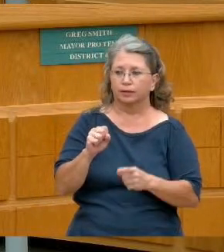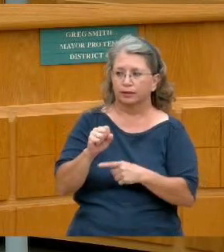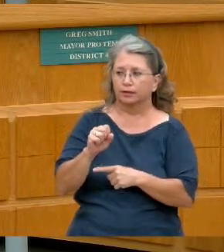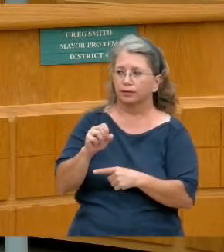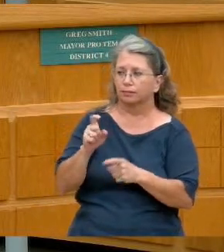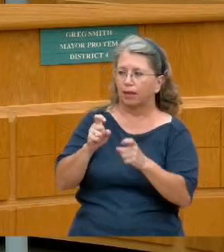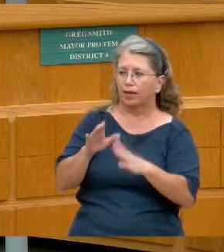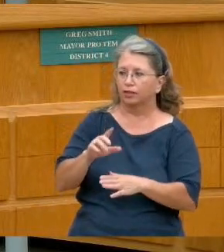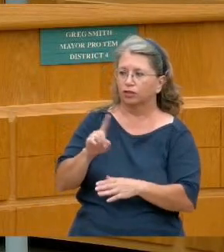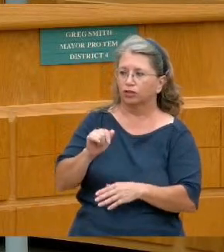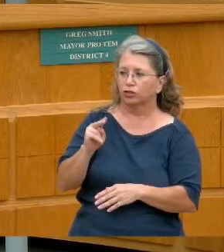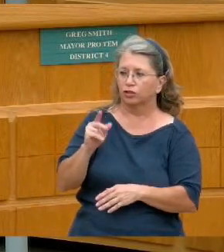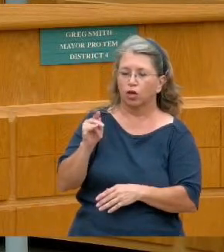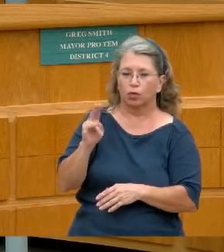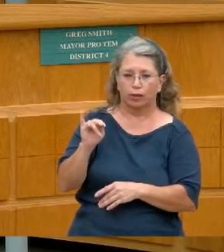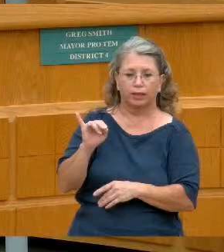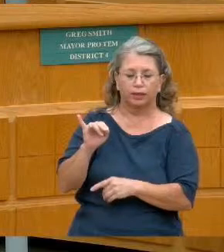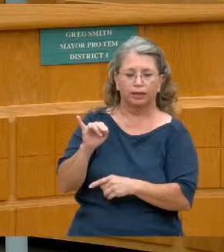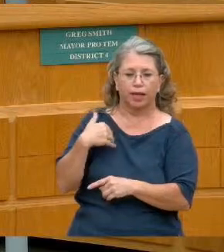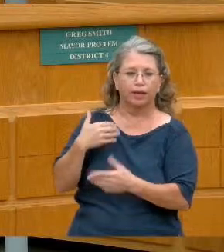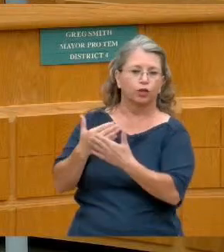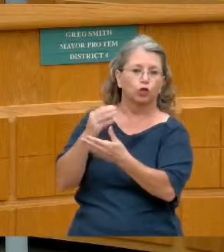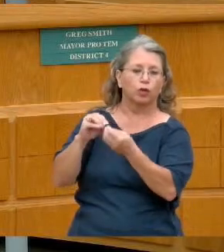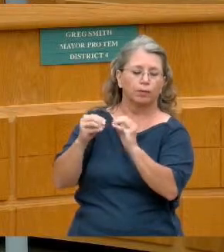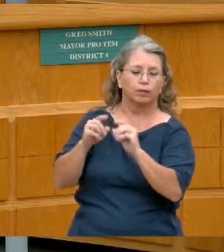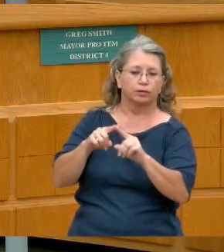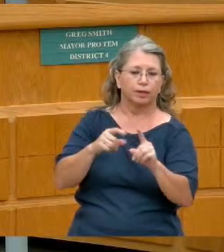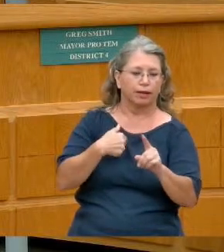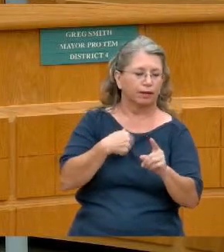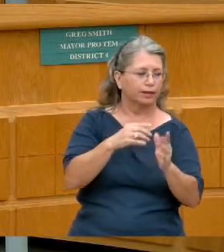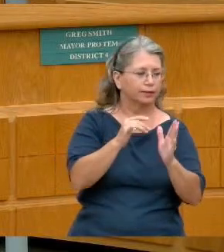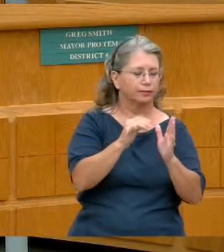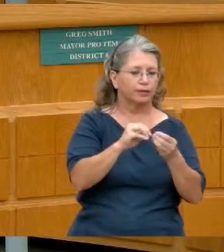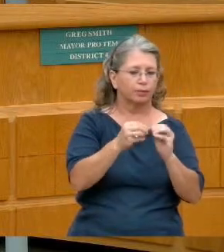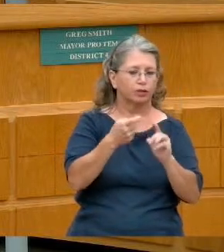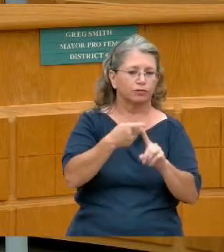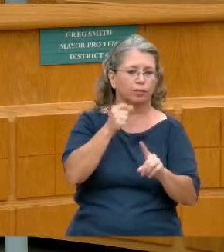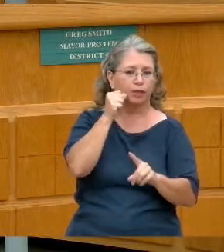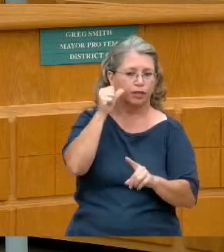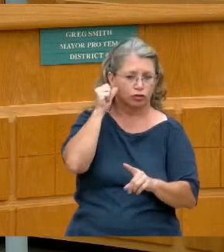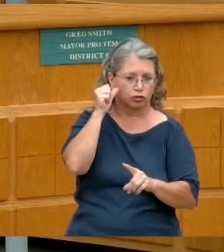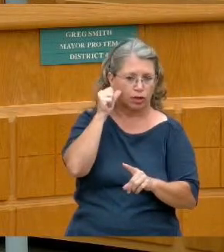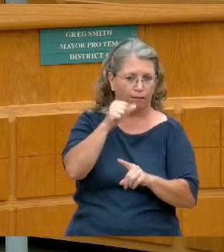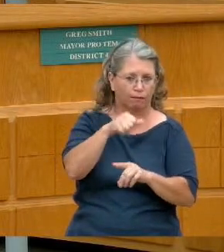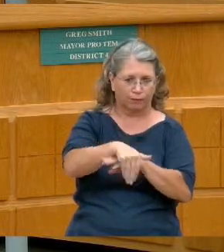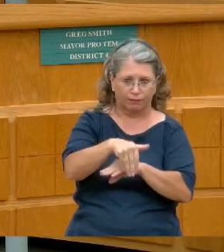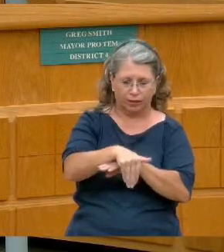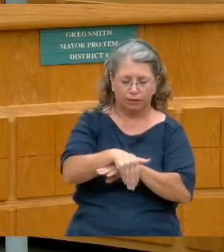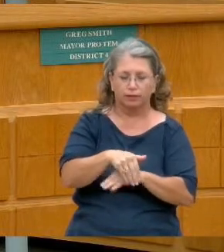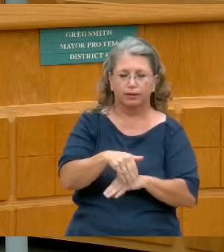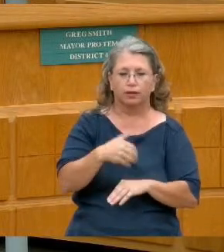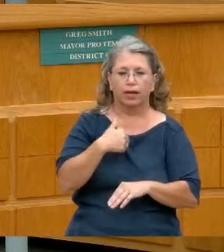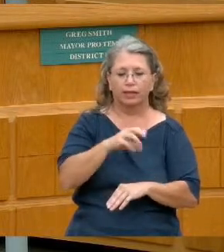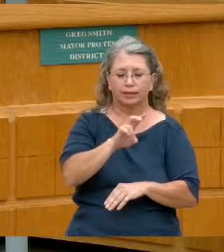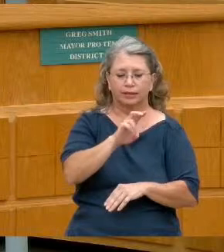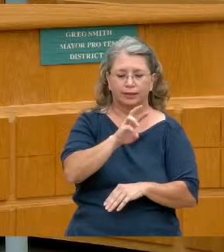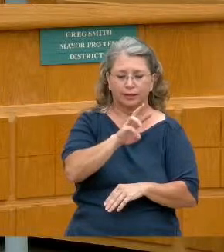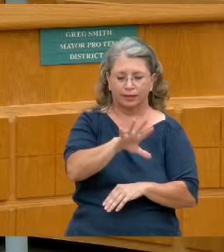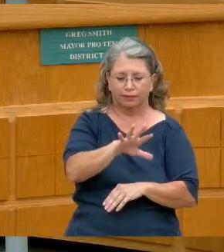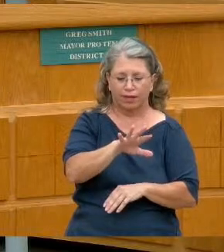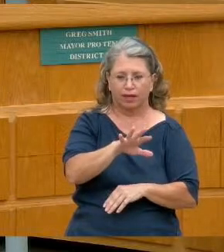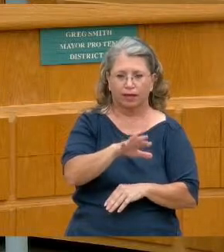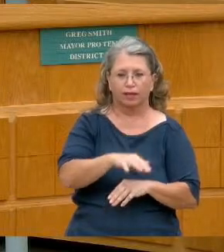numbers, but as of yesterday evening, we had 65 additional cases added to the 420 that were already in